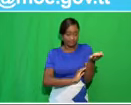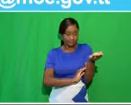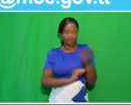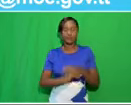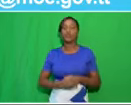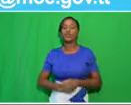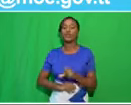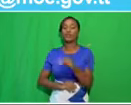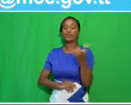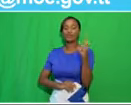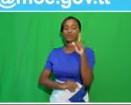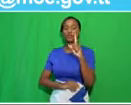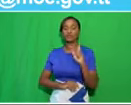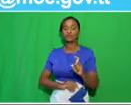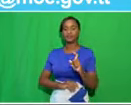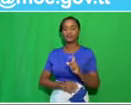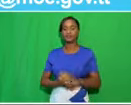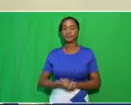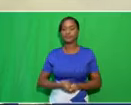another question,